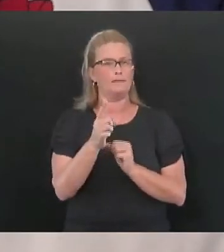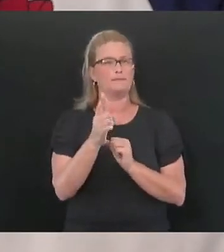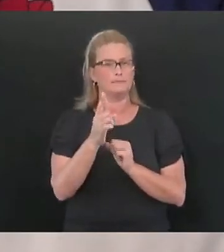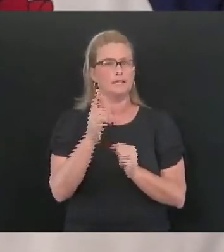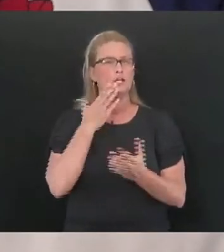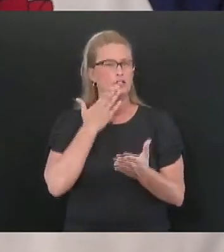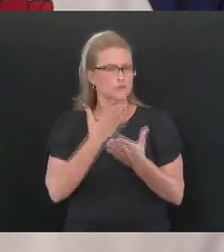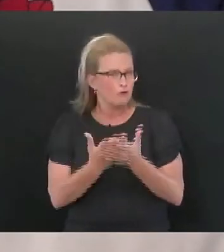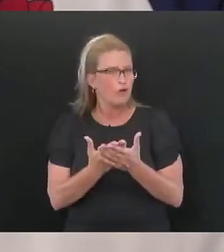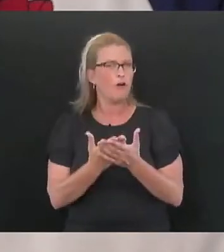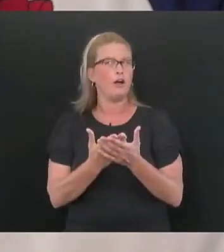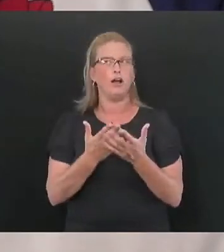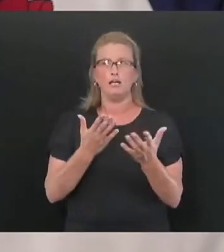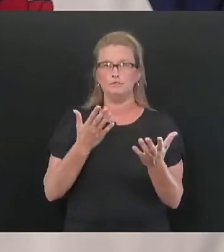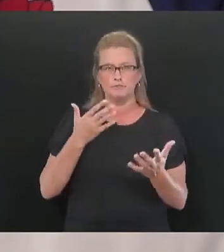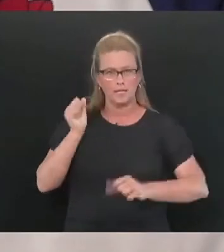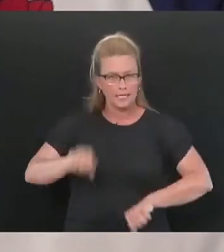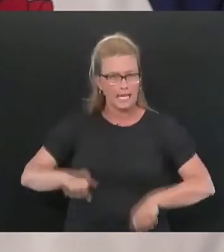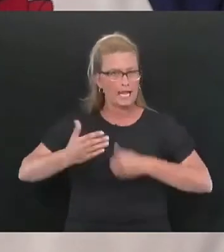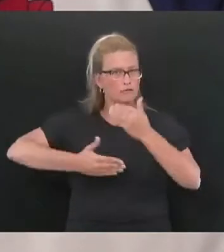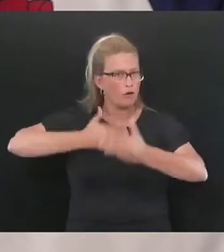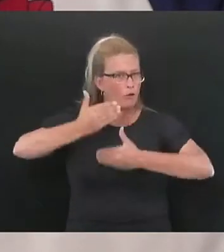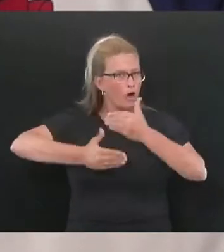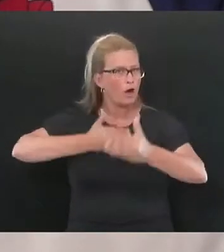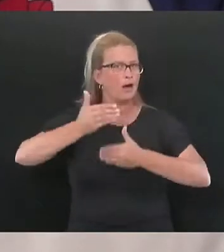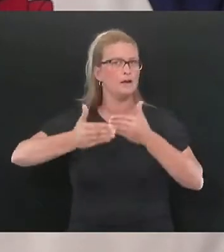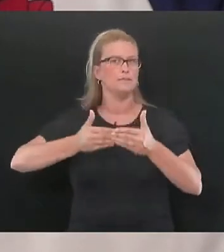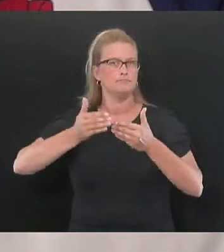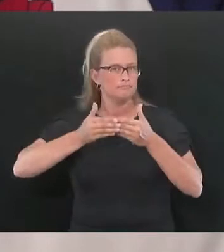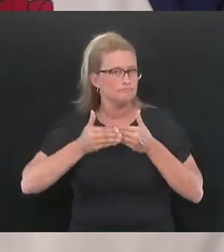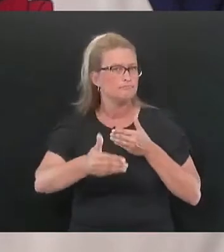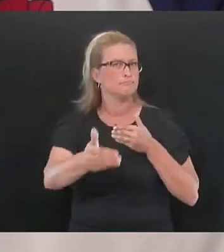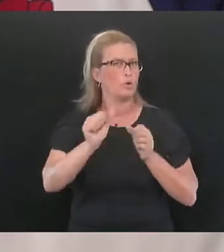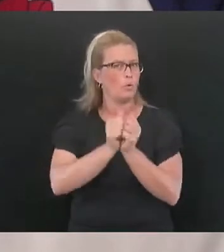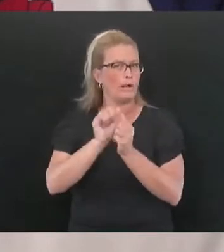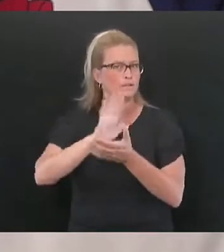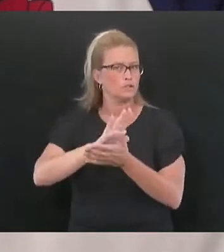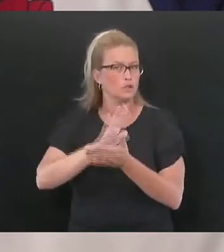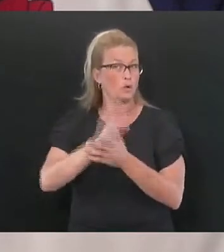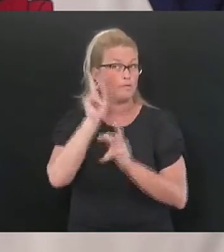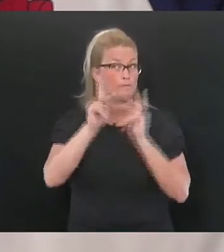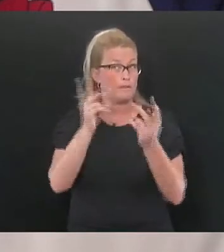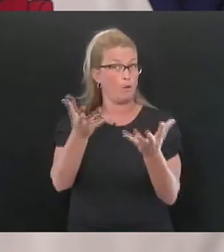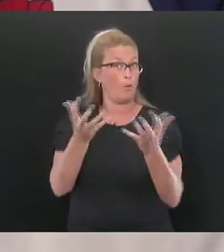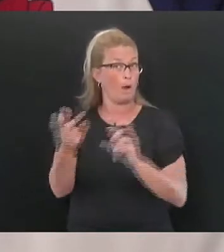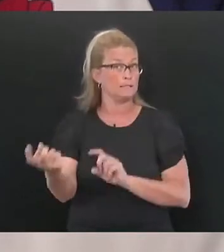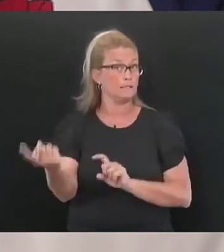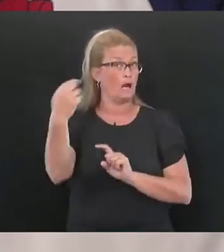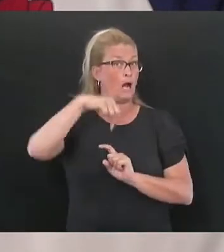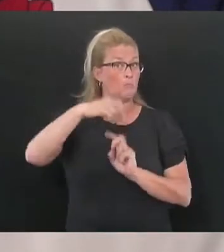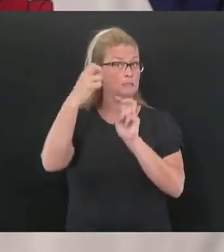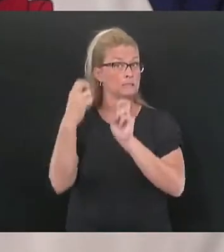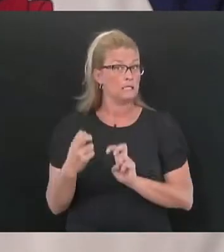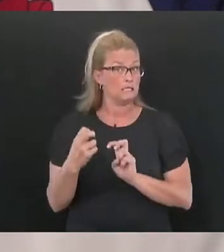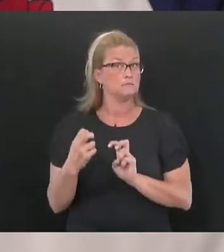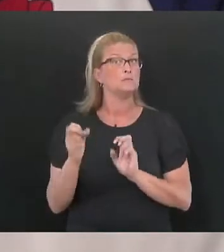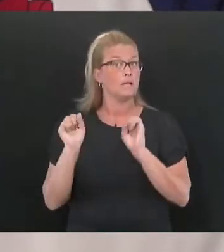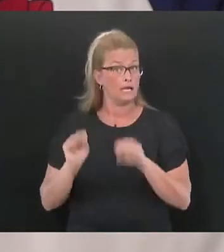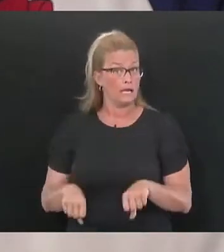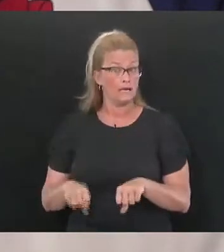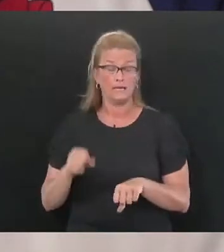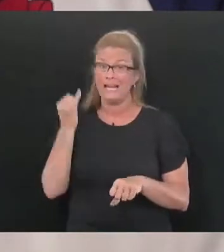is doing great, and we can proceed ahead with the school if people want to come to the school. And if people